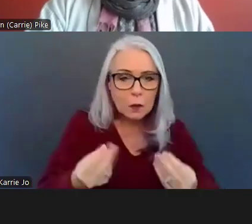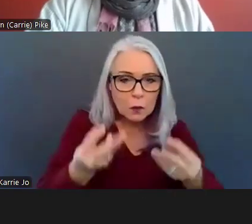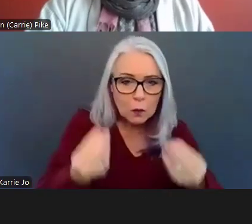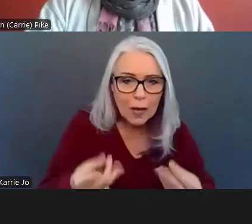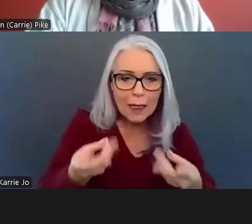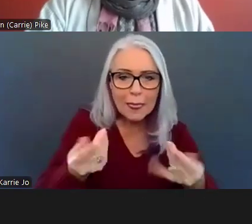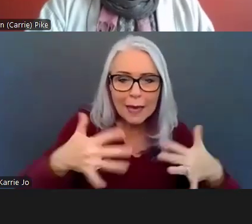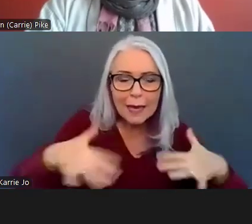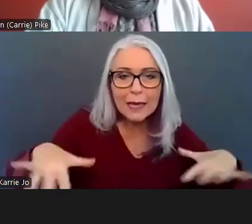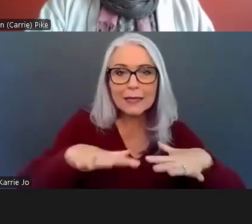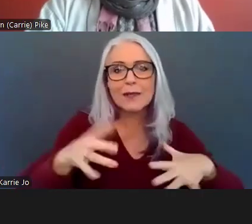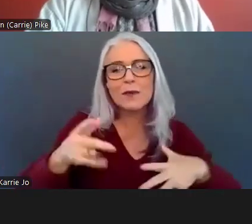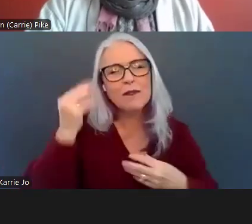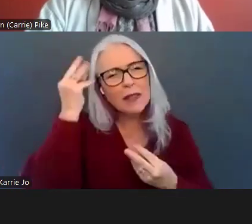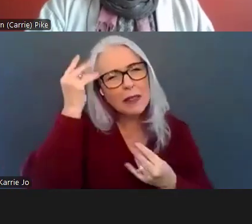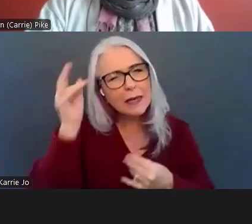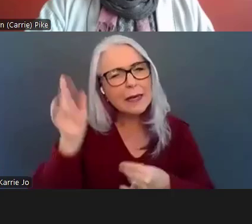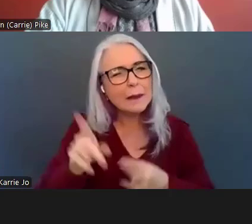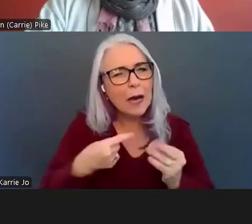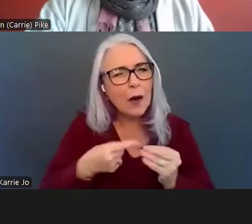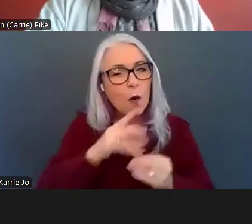about that as we think about